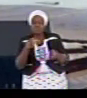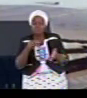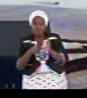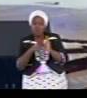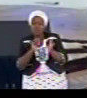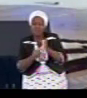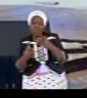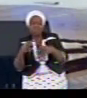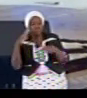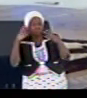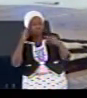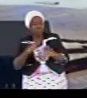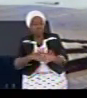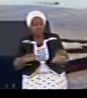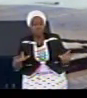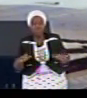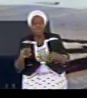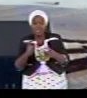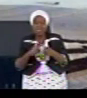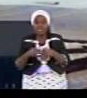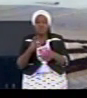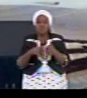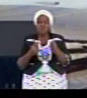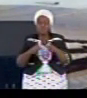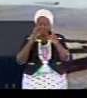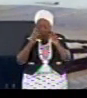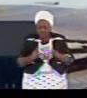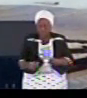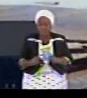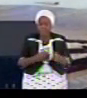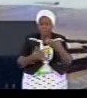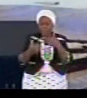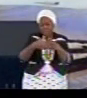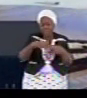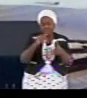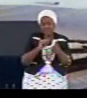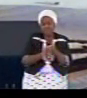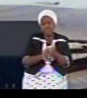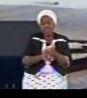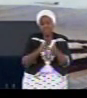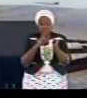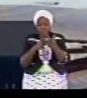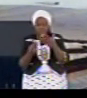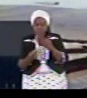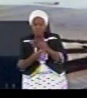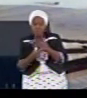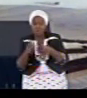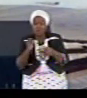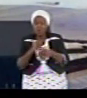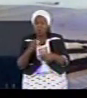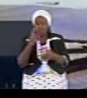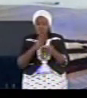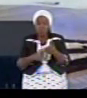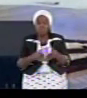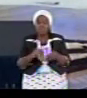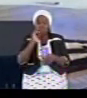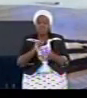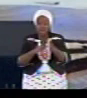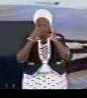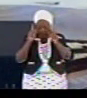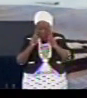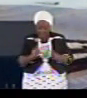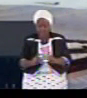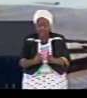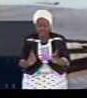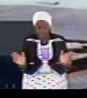the personality behind that event? What's the person